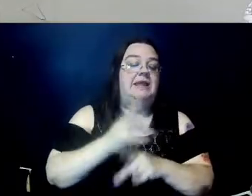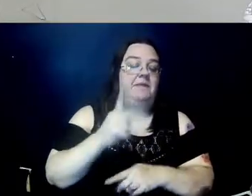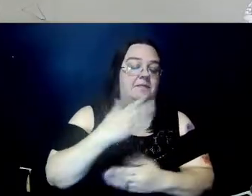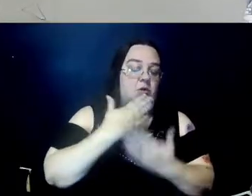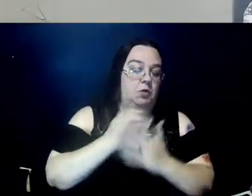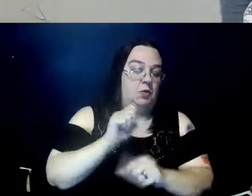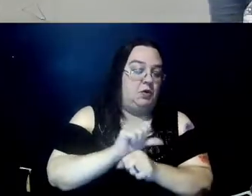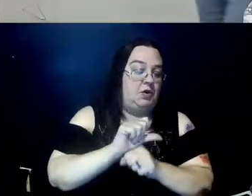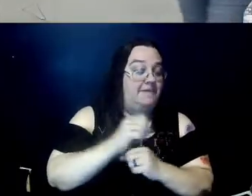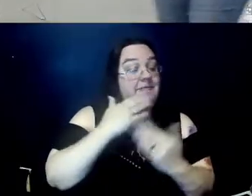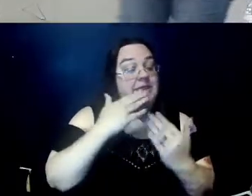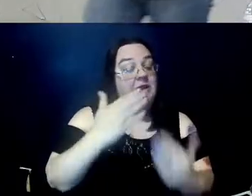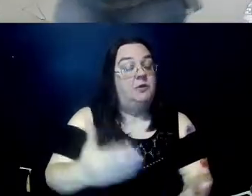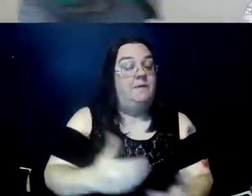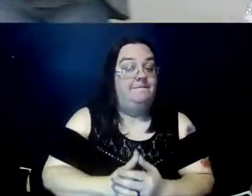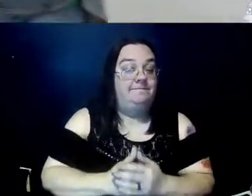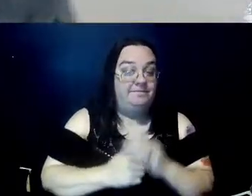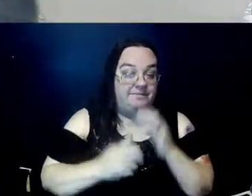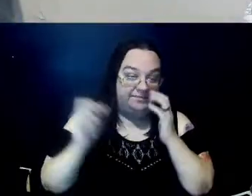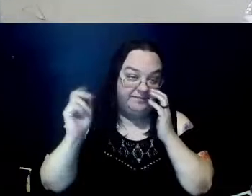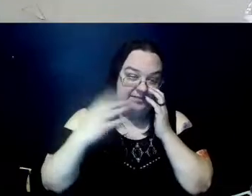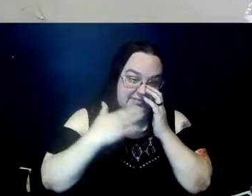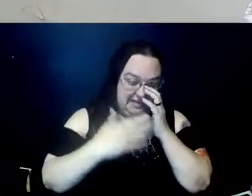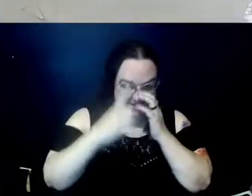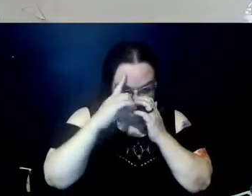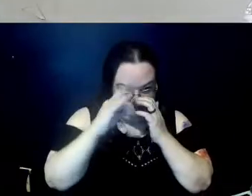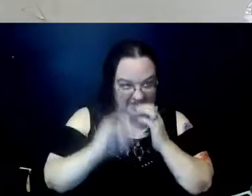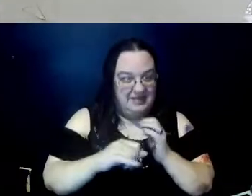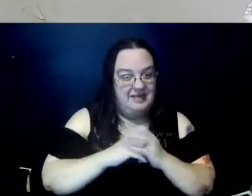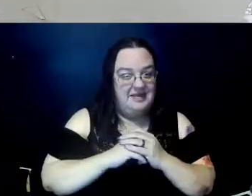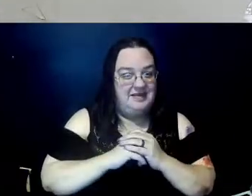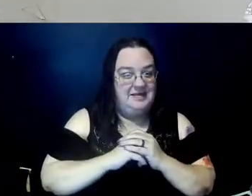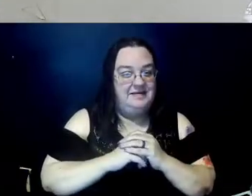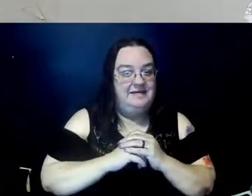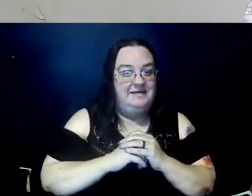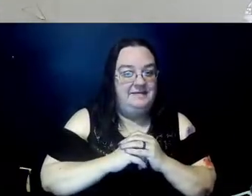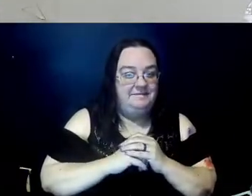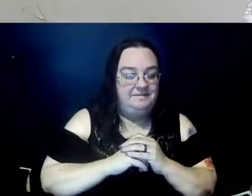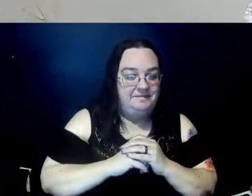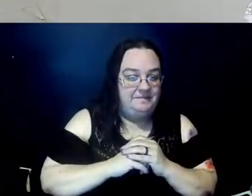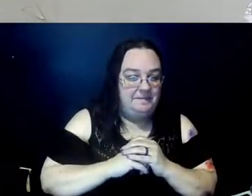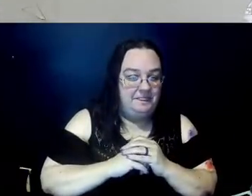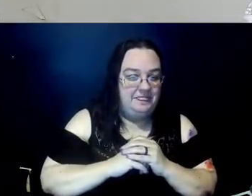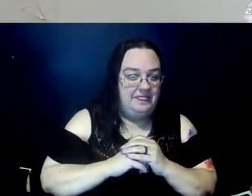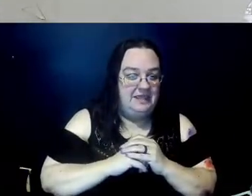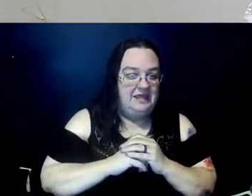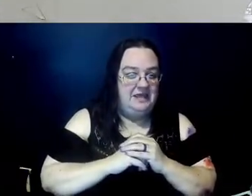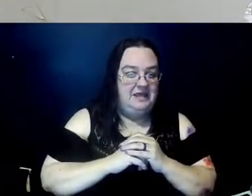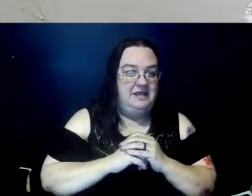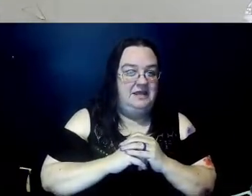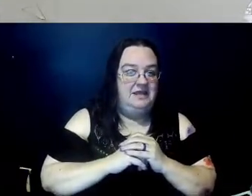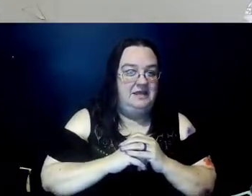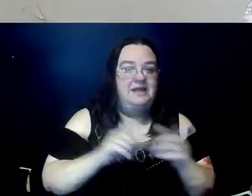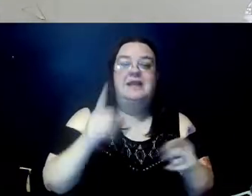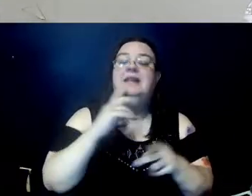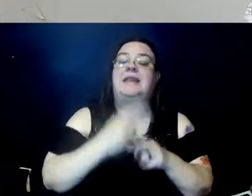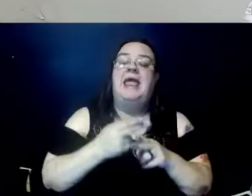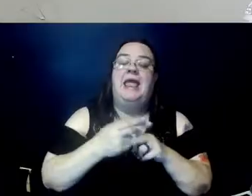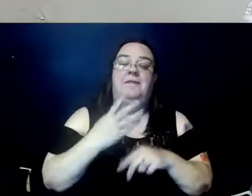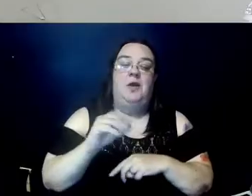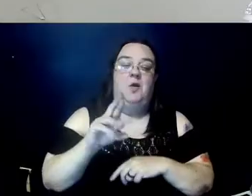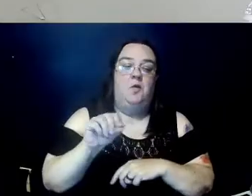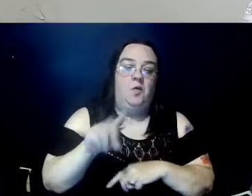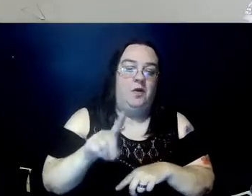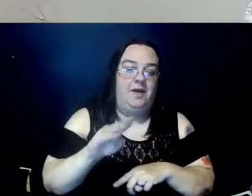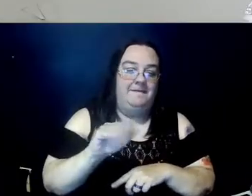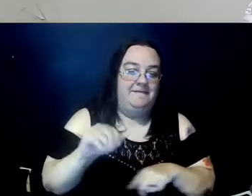you. All right, thank you for that. Say one thing. Oh, yes. One thing really quick. Name and ward, ma'am.